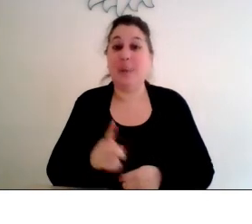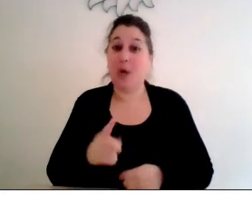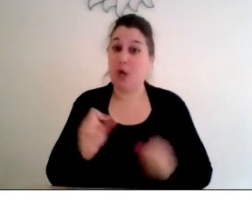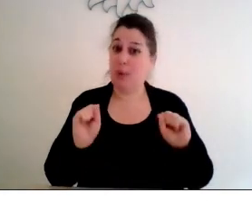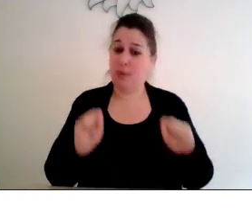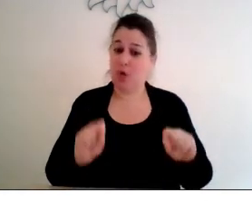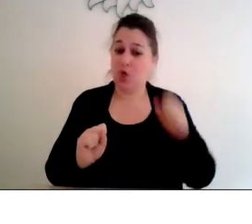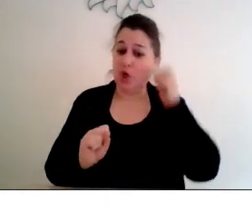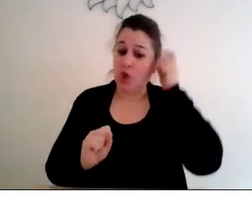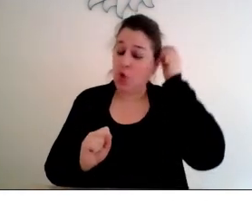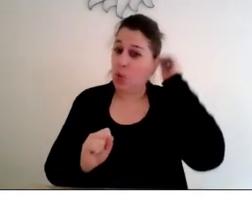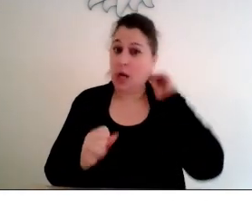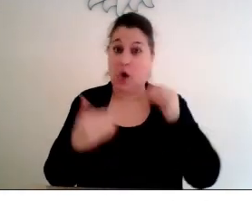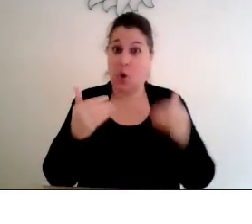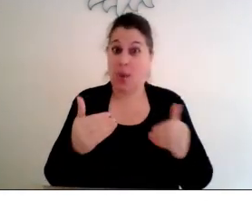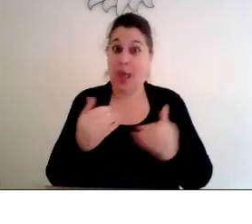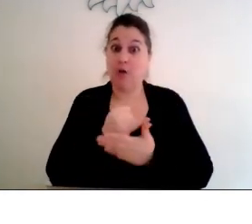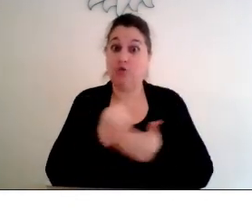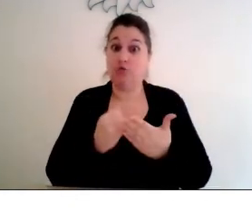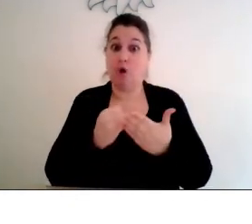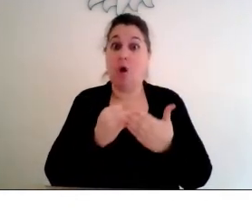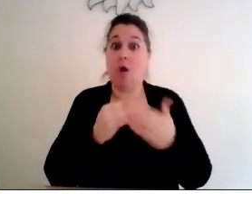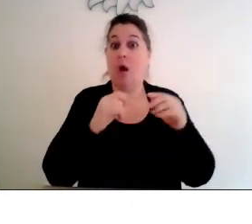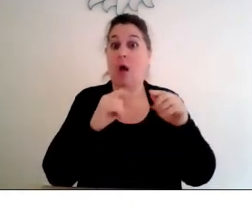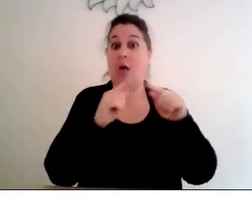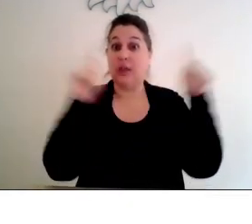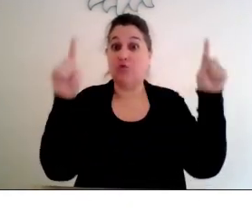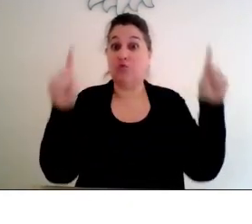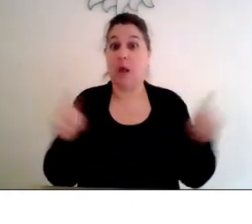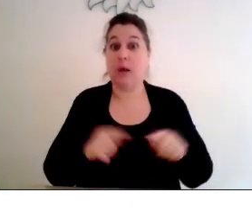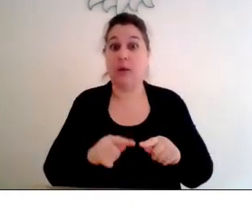reminder. All right, next slide.